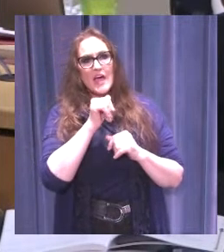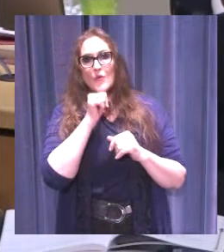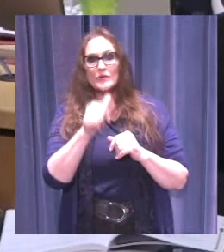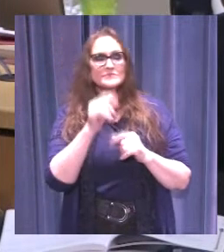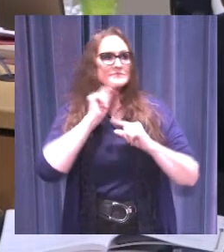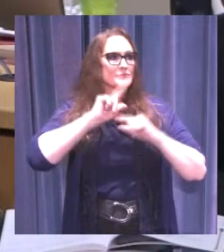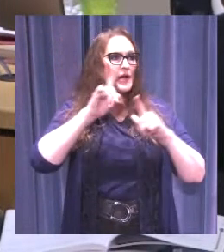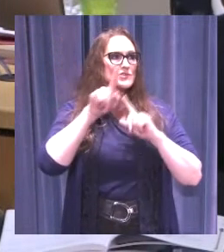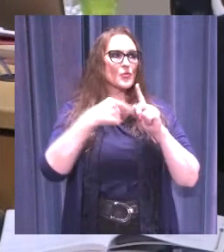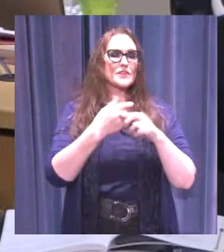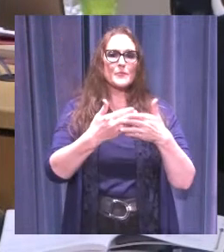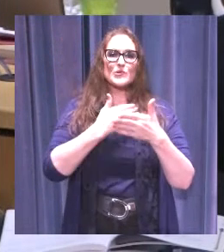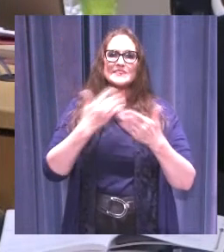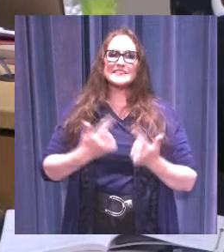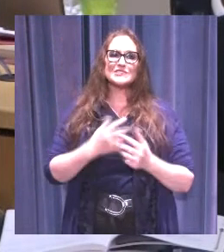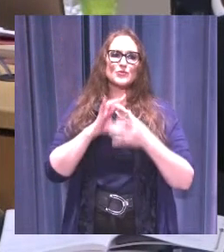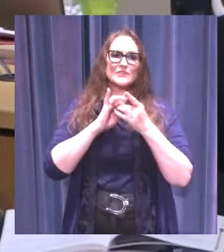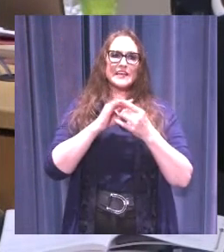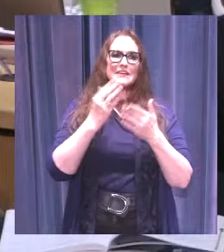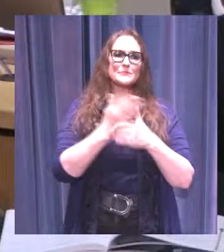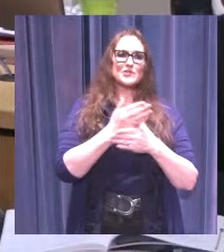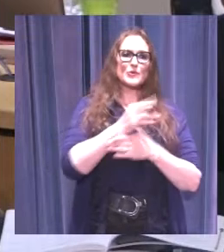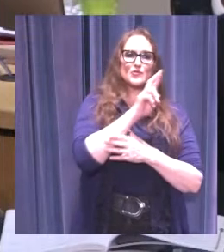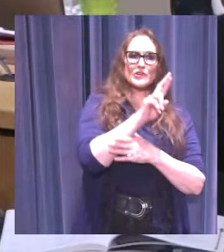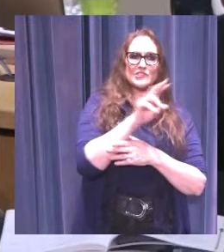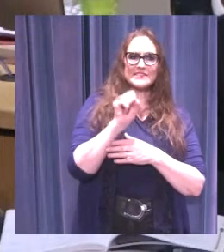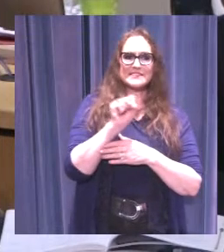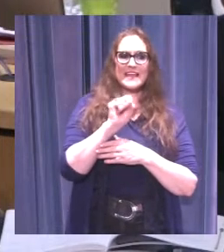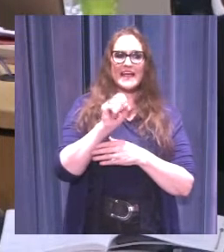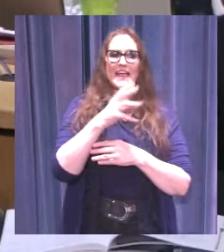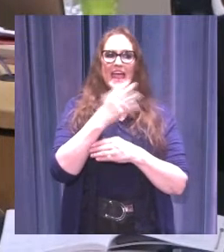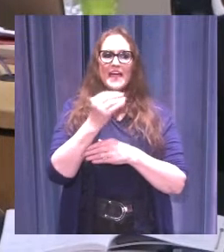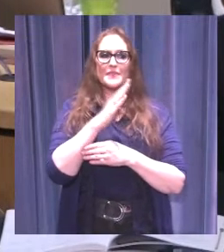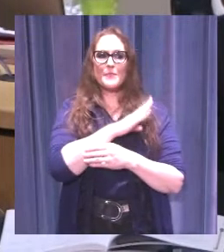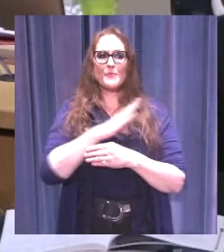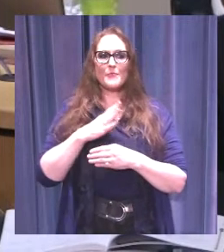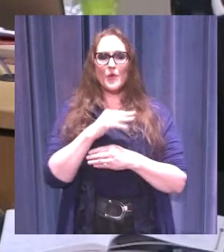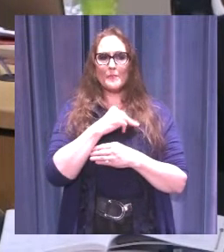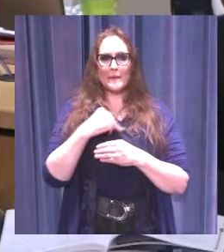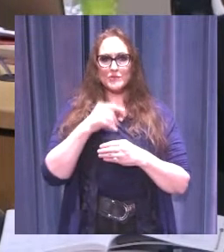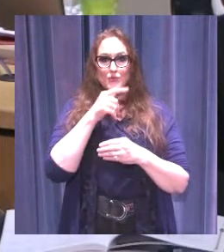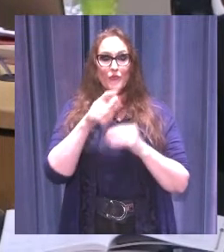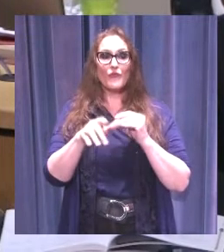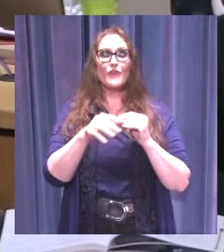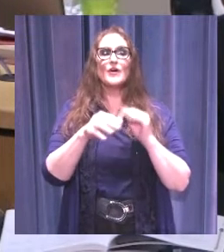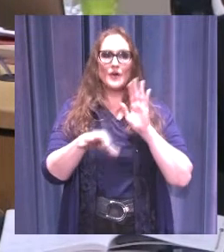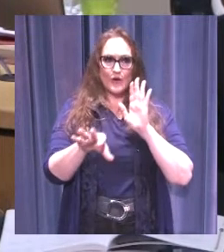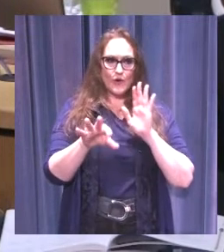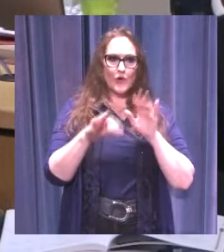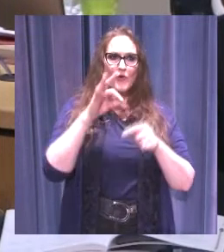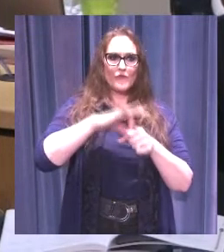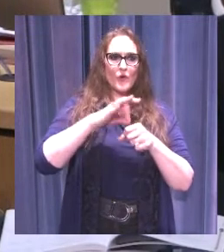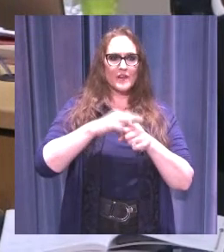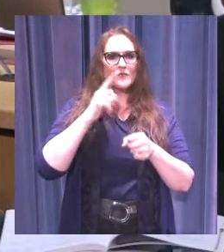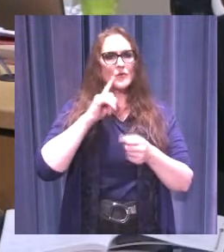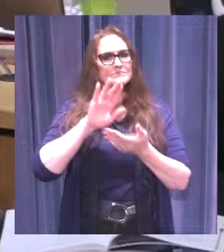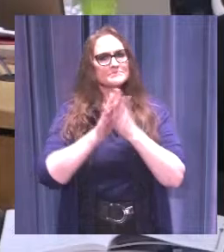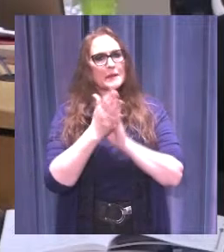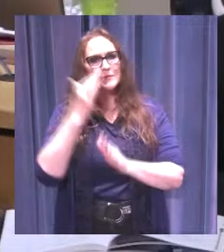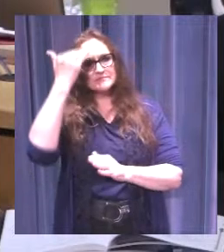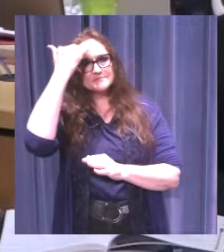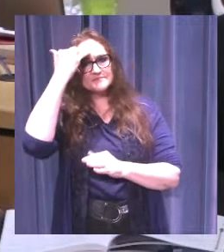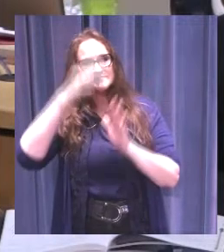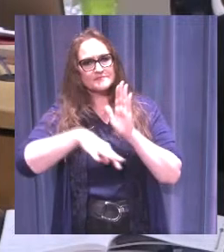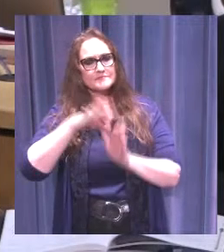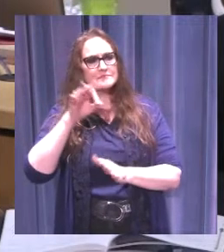surprised when the pre-existing relationship between Richardson Snell and the board members that voted for her is brought to light. The goal of this search was